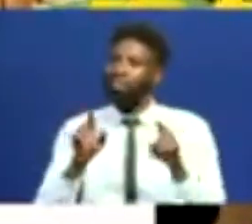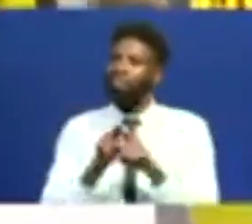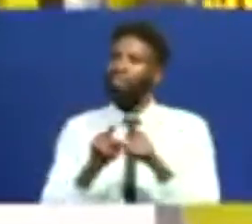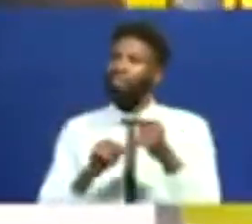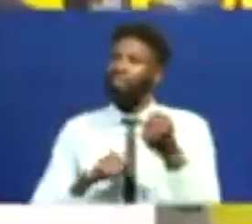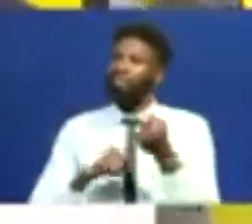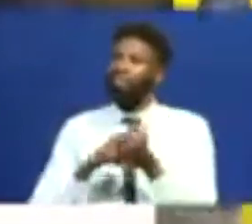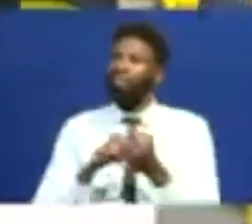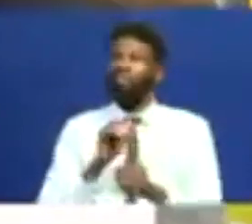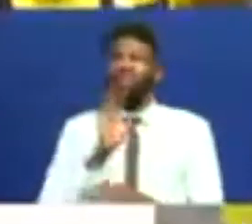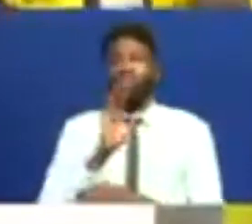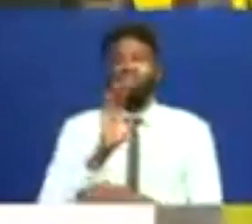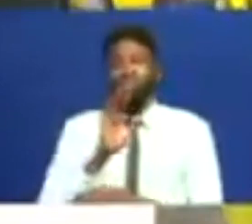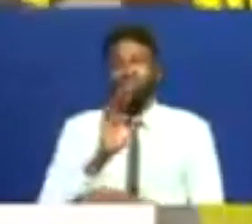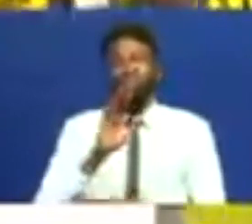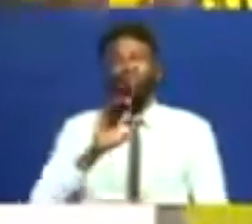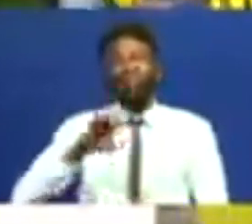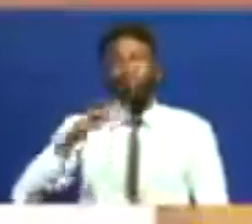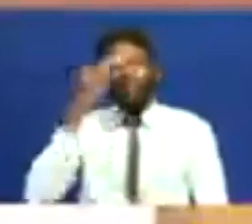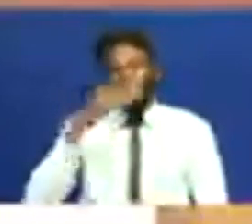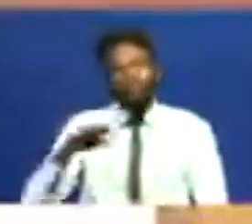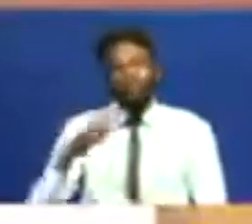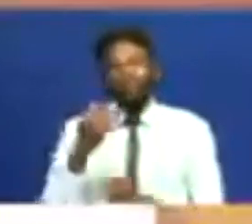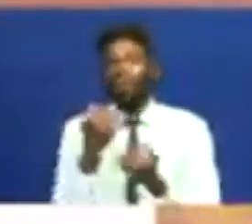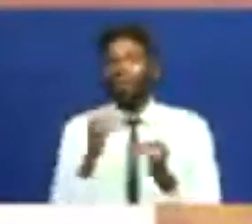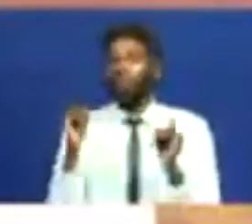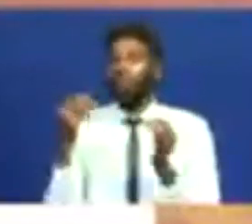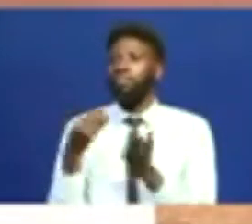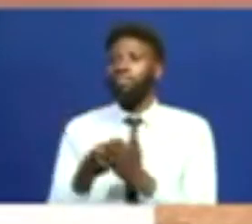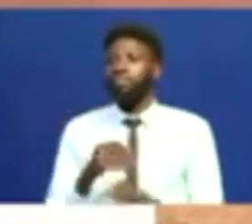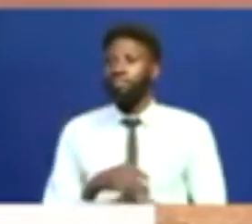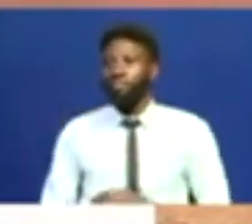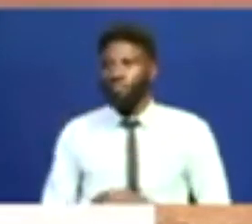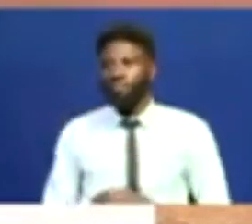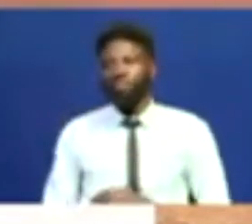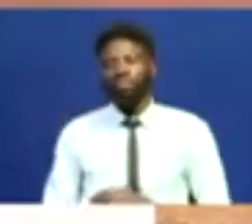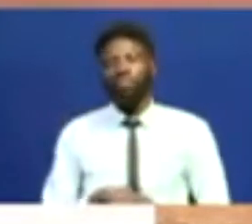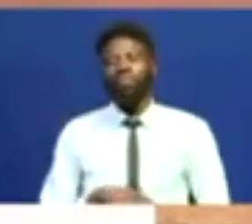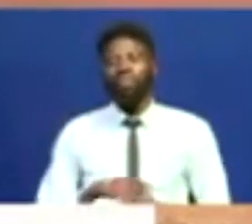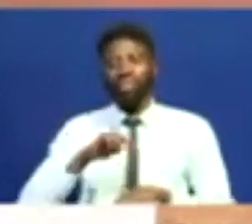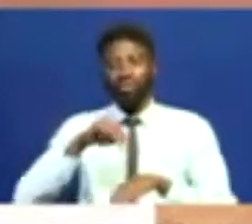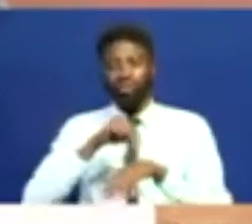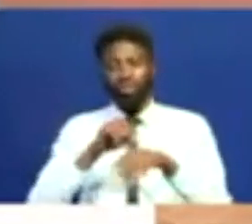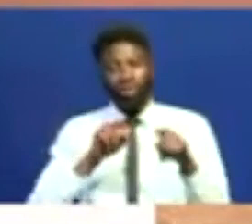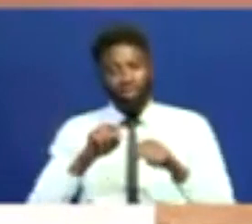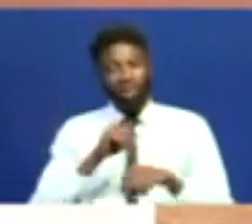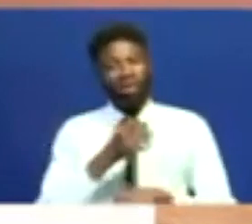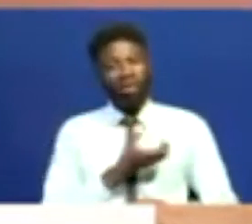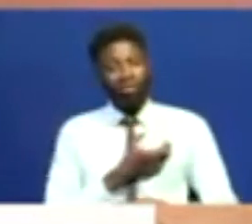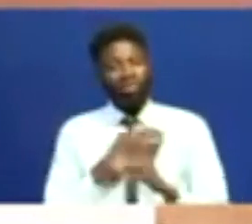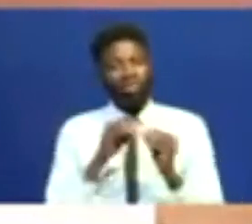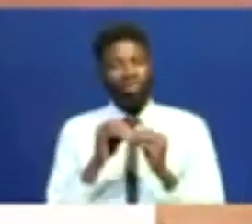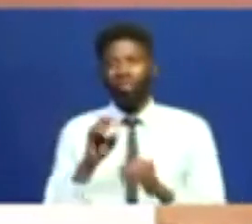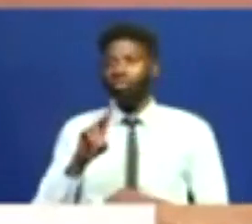county assemblies to be financially autonomous. The conclusion of the National Governing Council meeting by the UDA party paves way